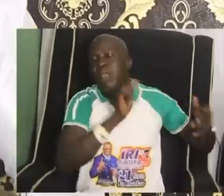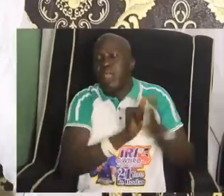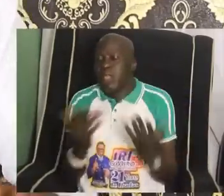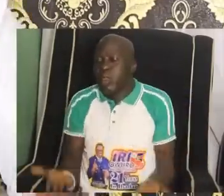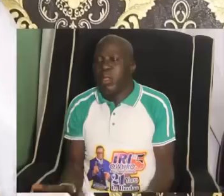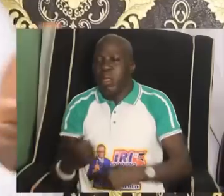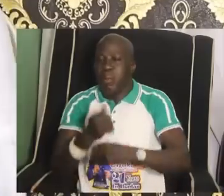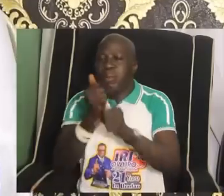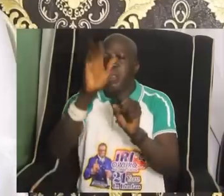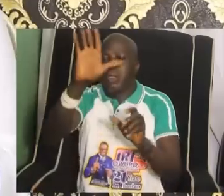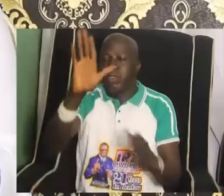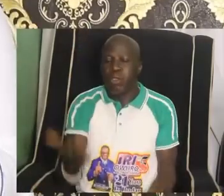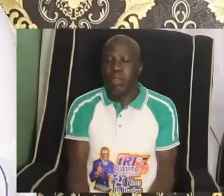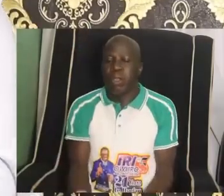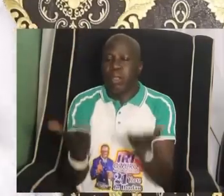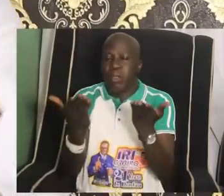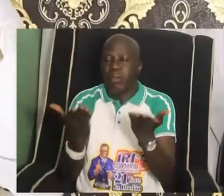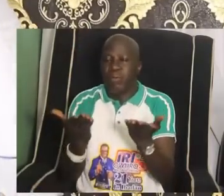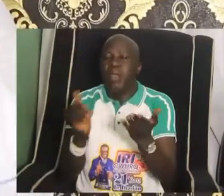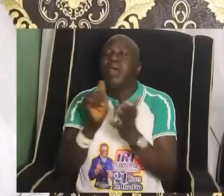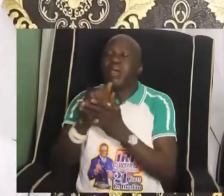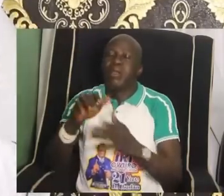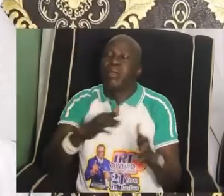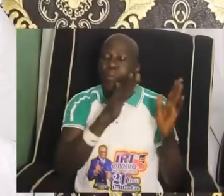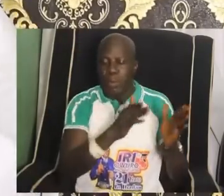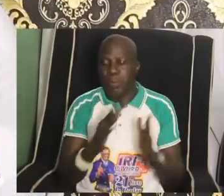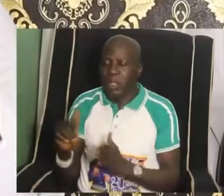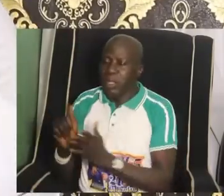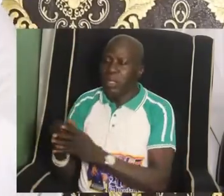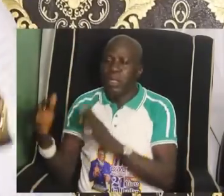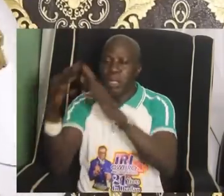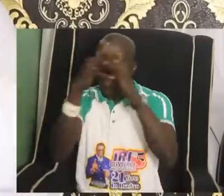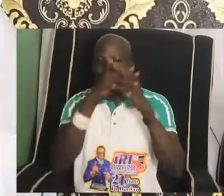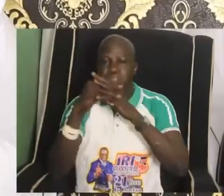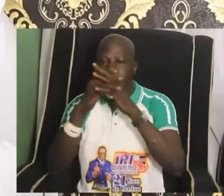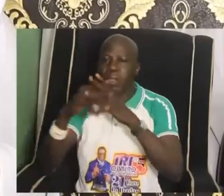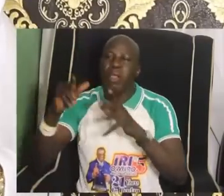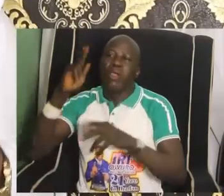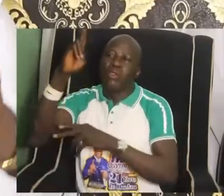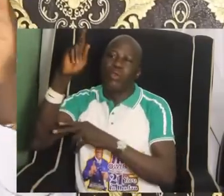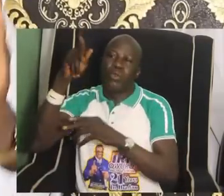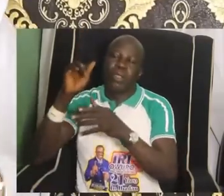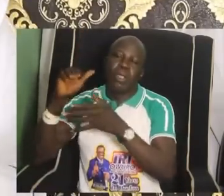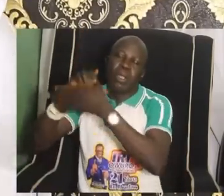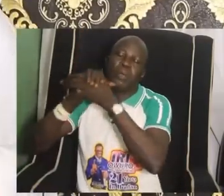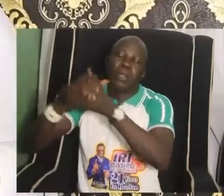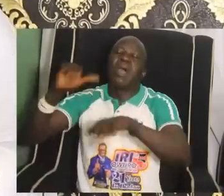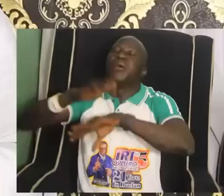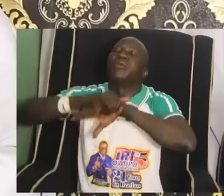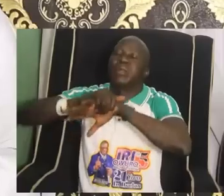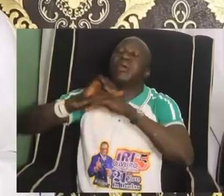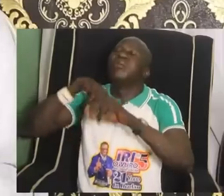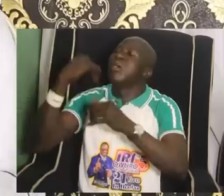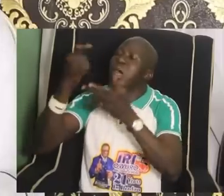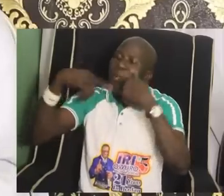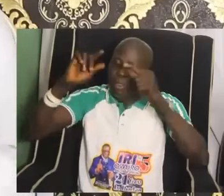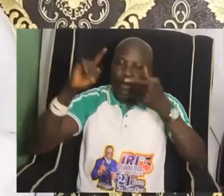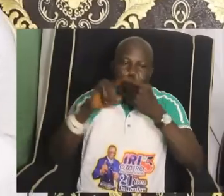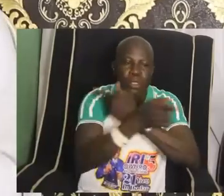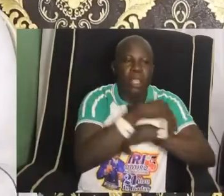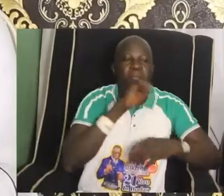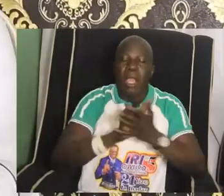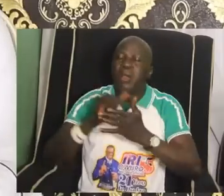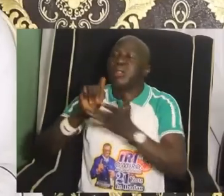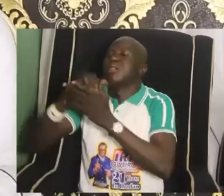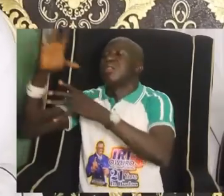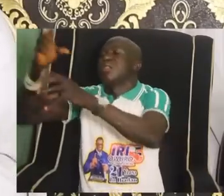prophet. We lift you up, get prepared in Europe, London also. I will announce the day that